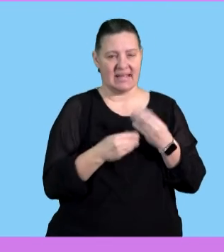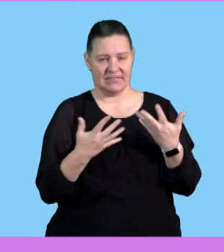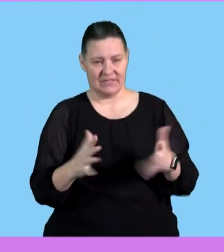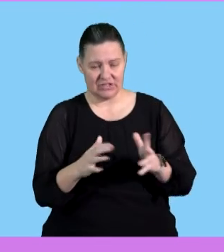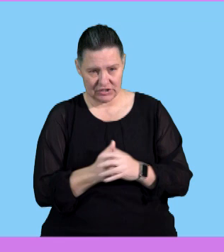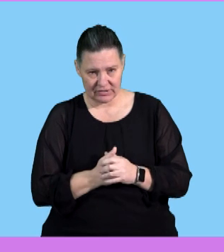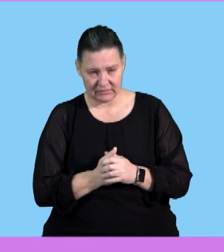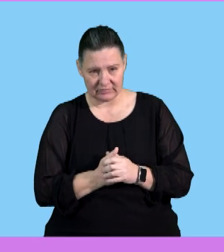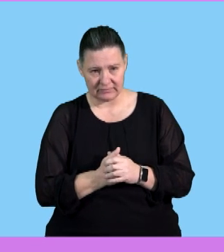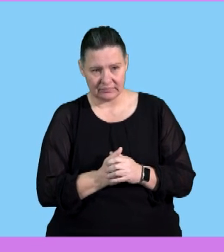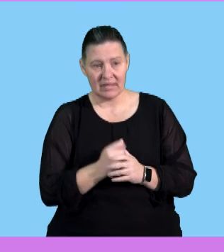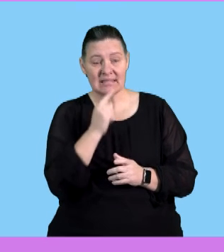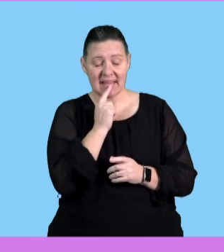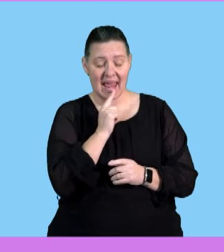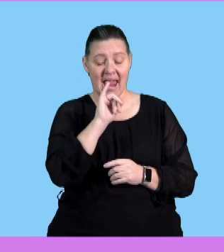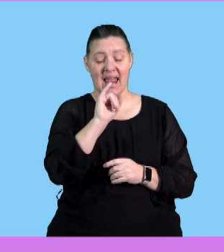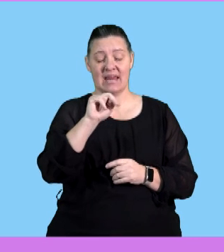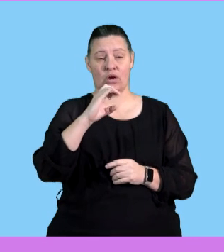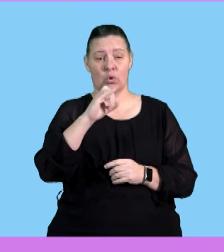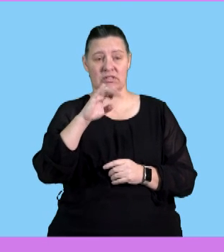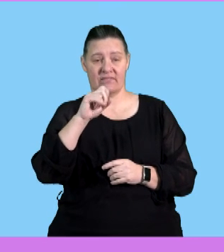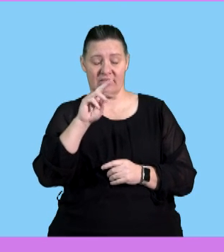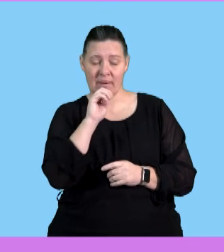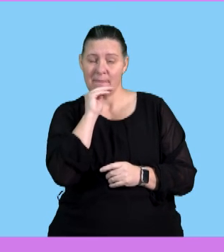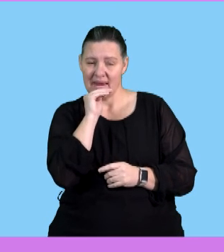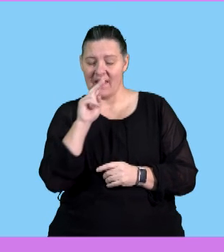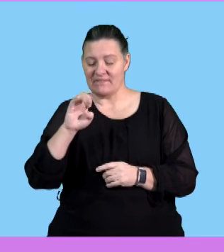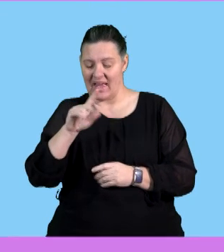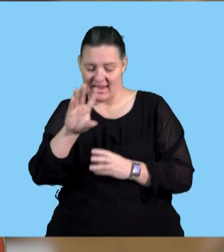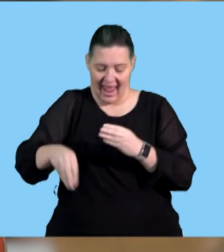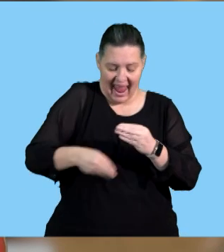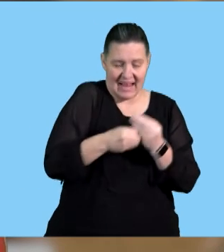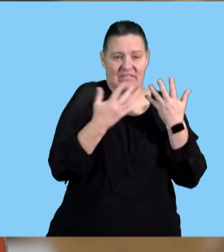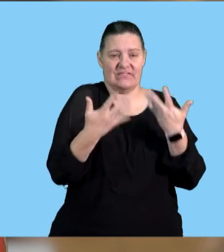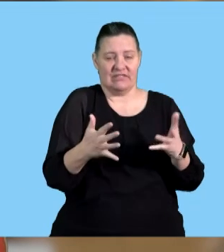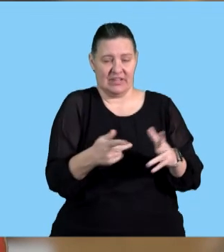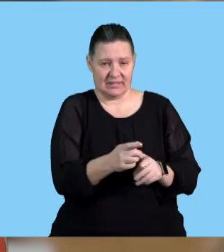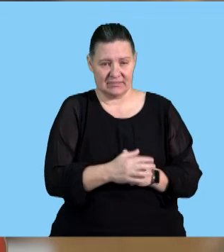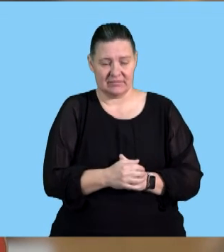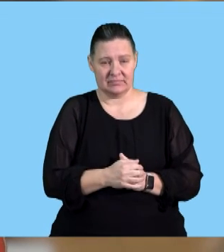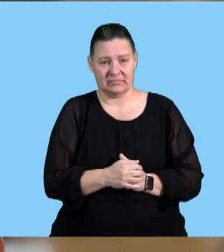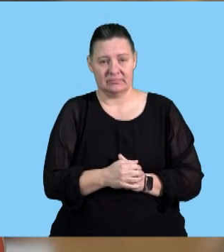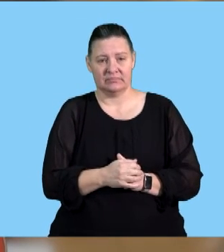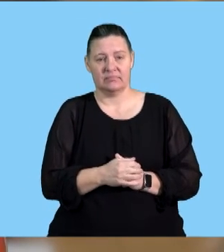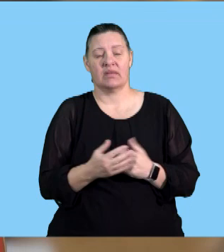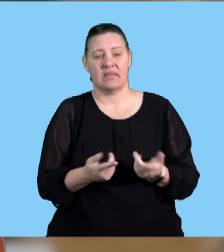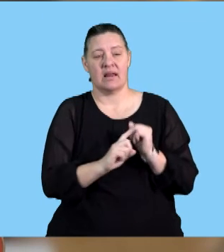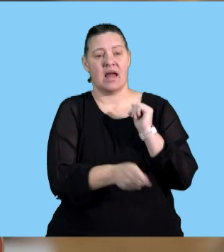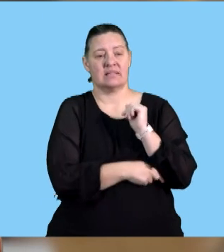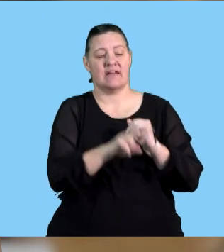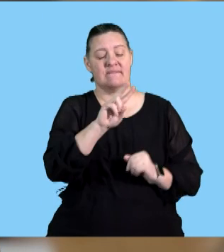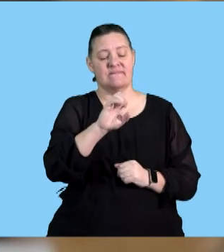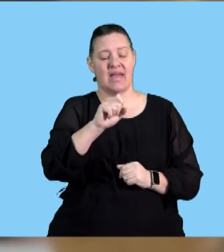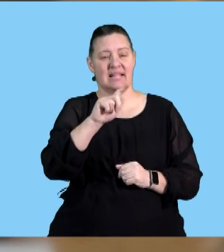the amount with VAT. When it says inclusive, it means now the amount of VAT has been added.